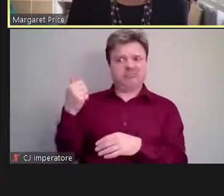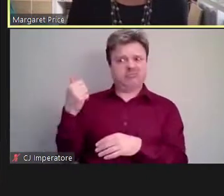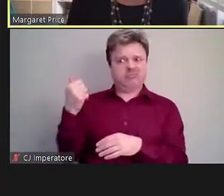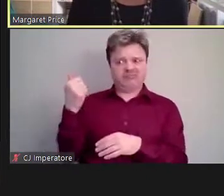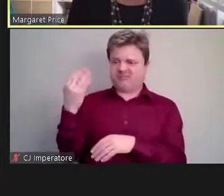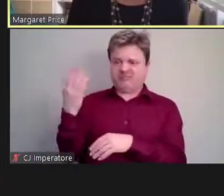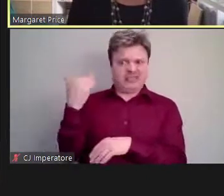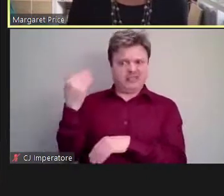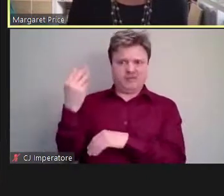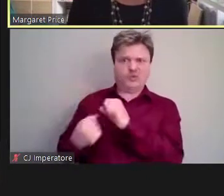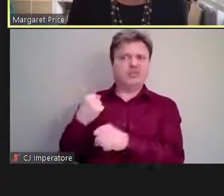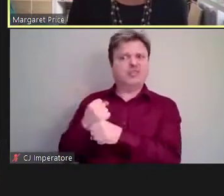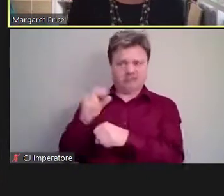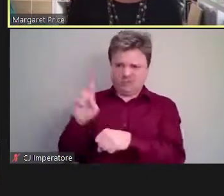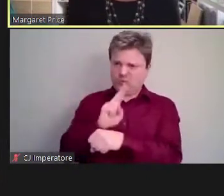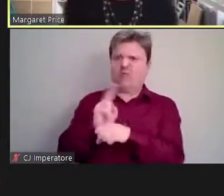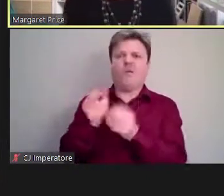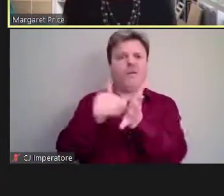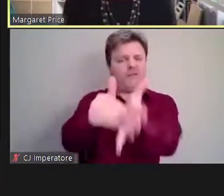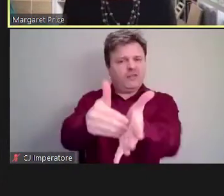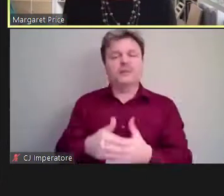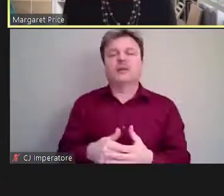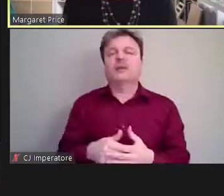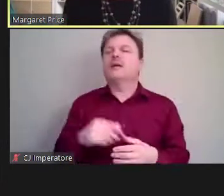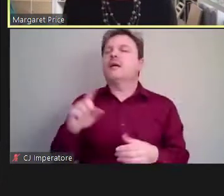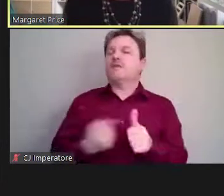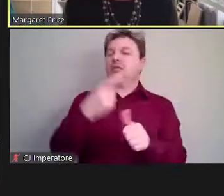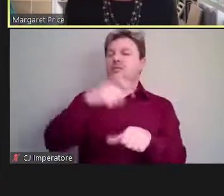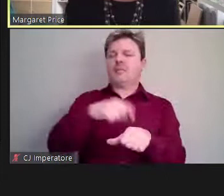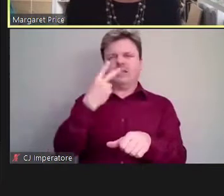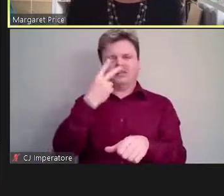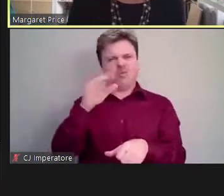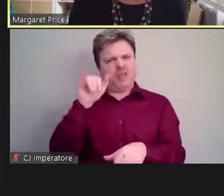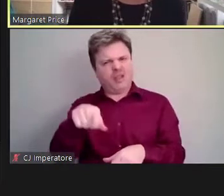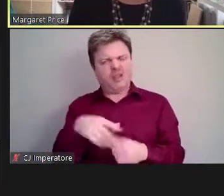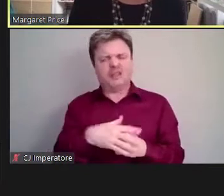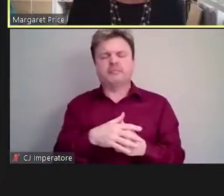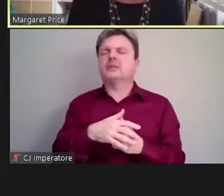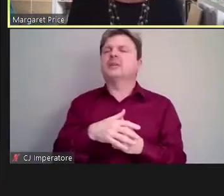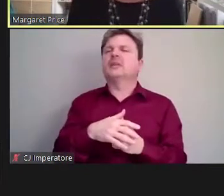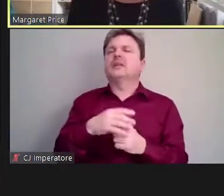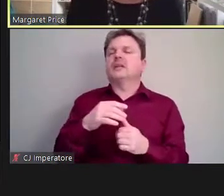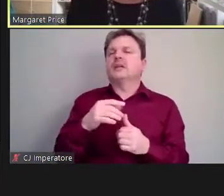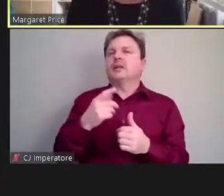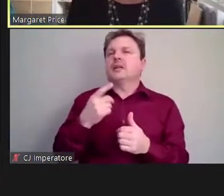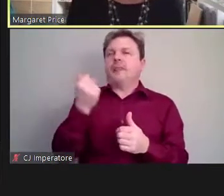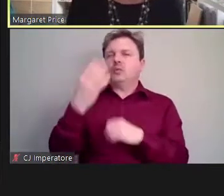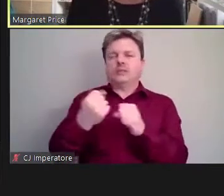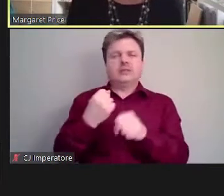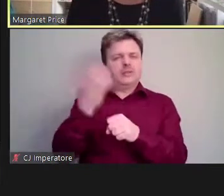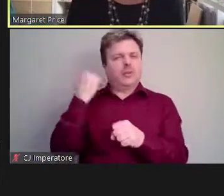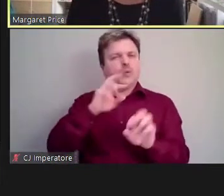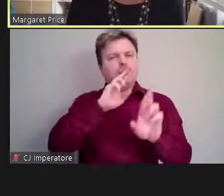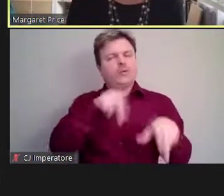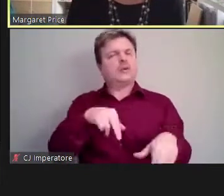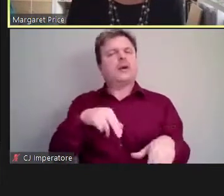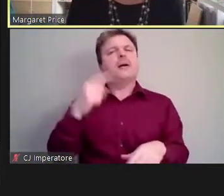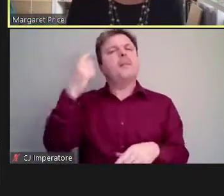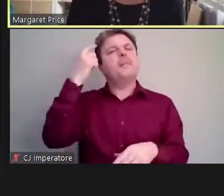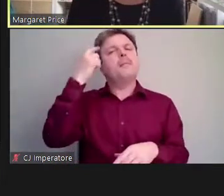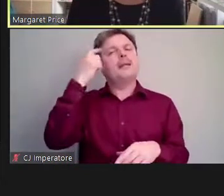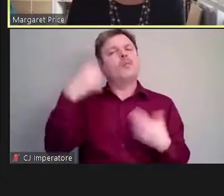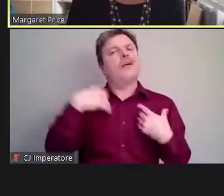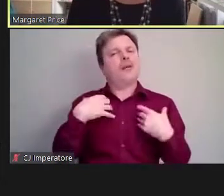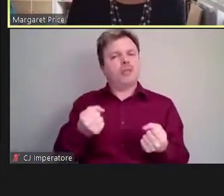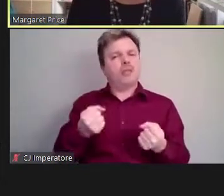in which I saw it emerge was a report that was released a few years ago about mental health on OSU's